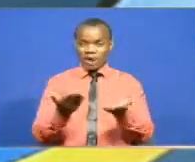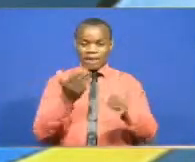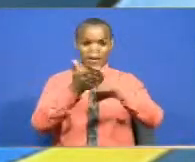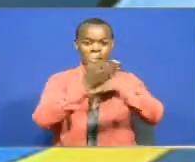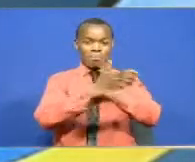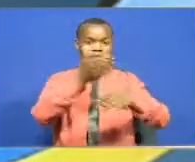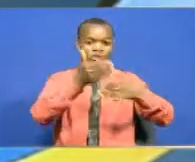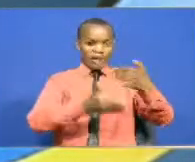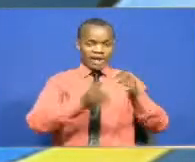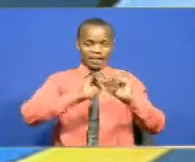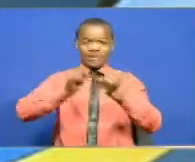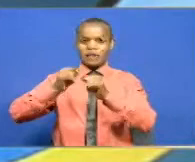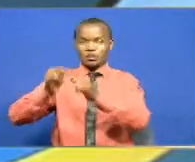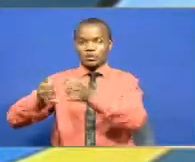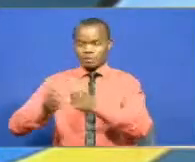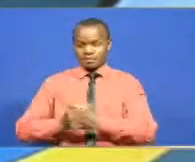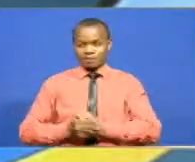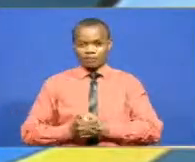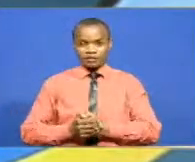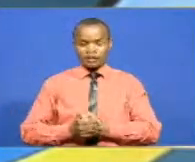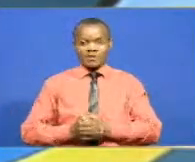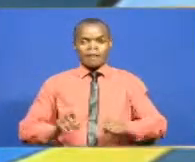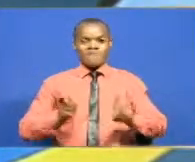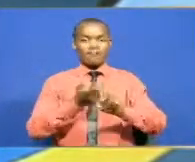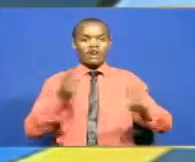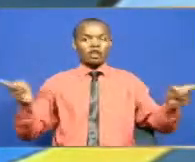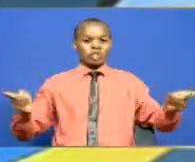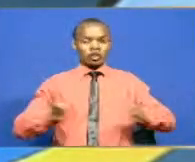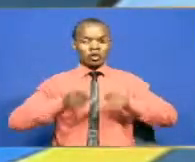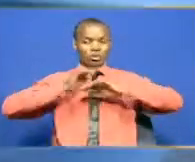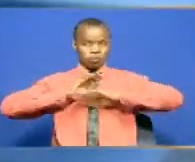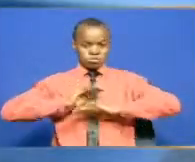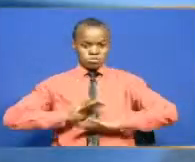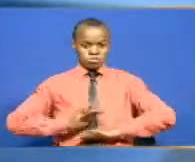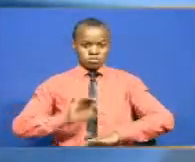the end of this broadcast. Let's first take that break.